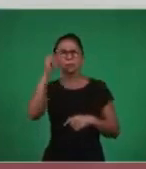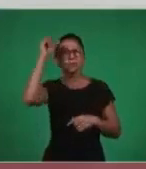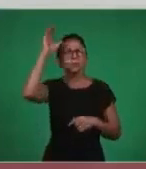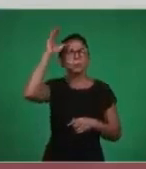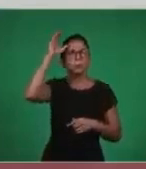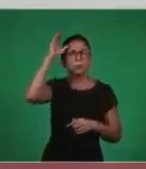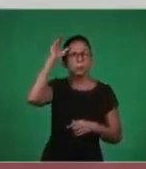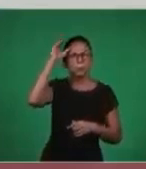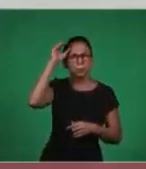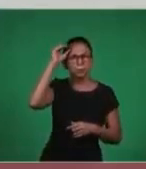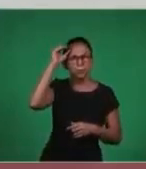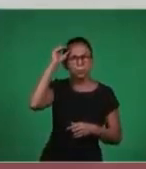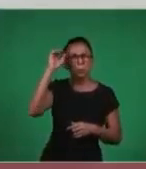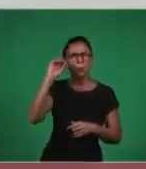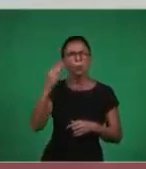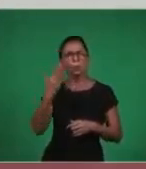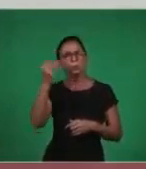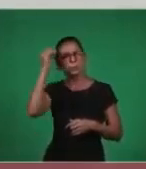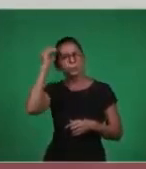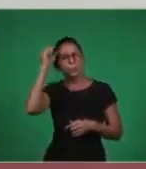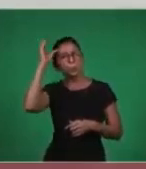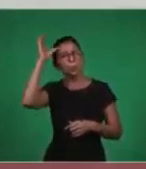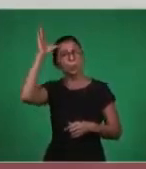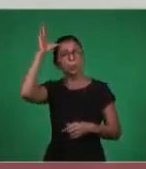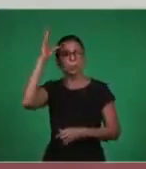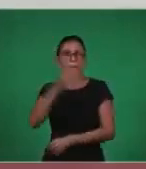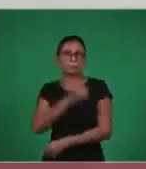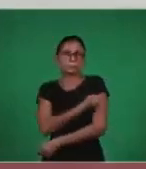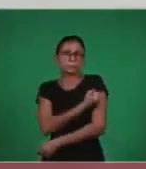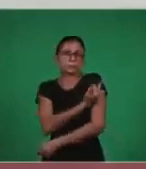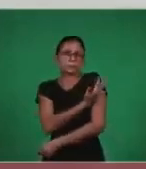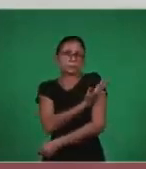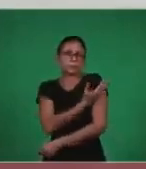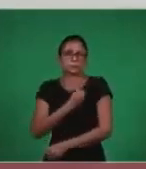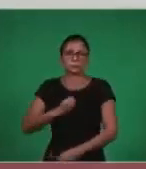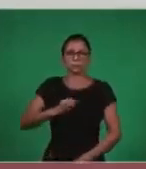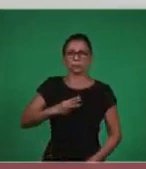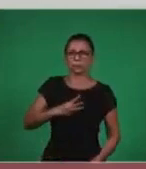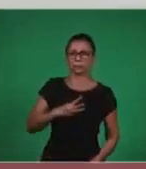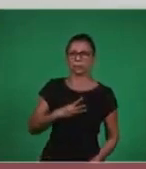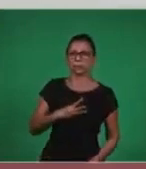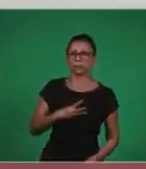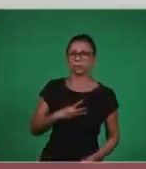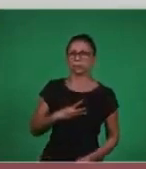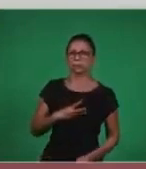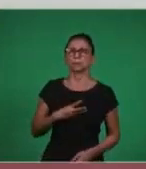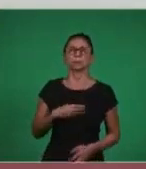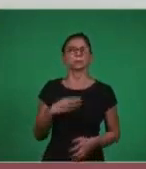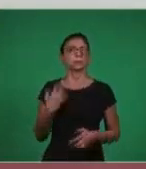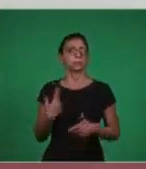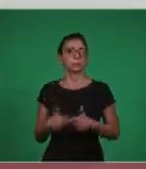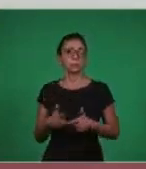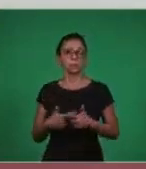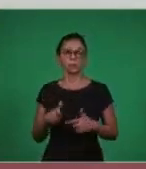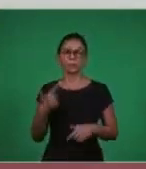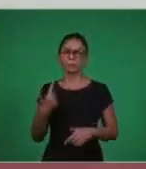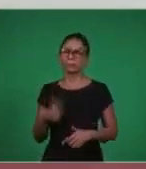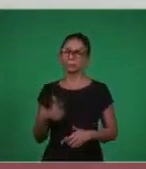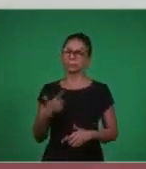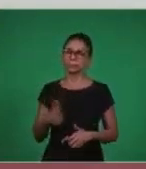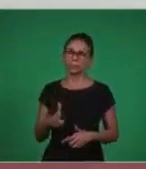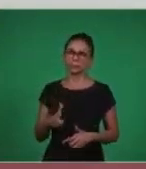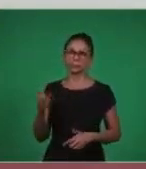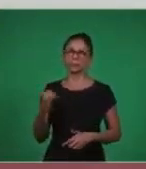doesn't matter the degree of school that you have, we